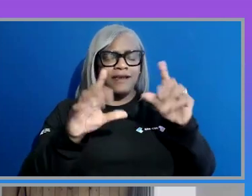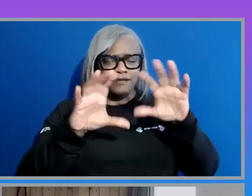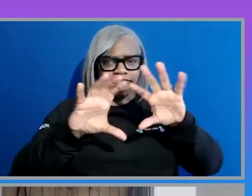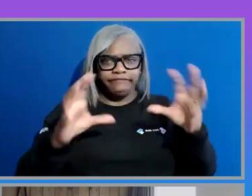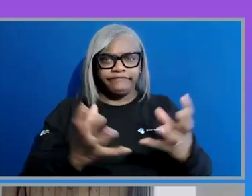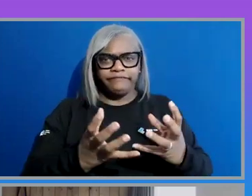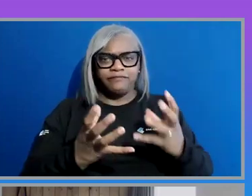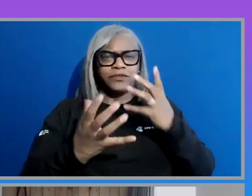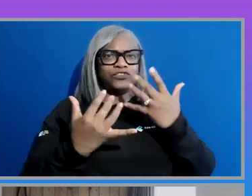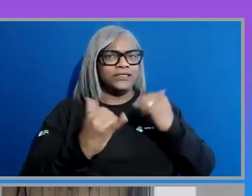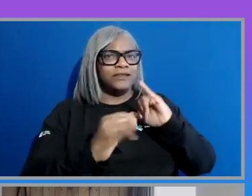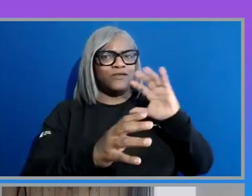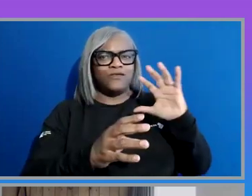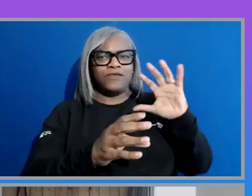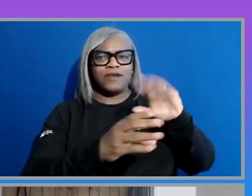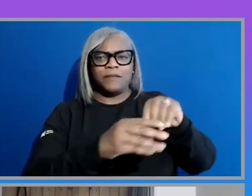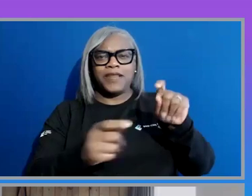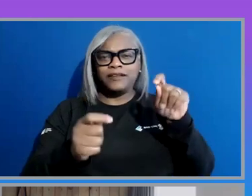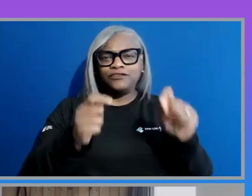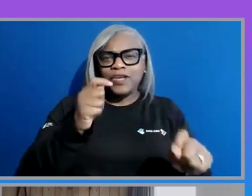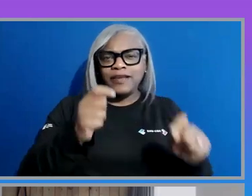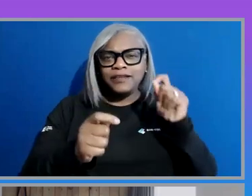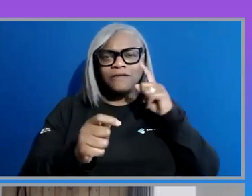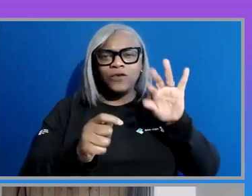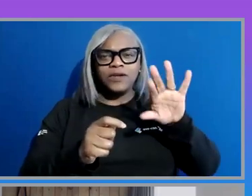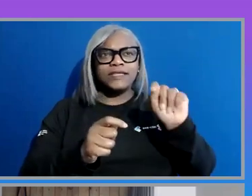accommodate that changed text spacing.